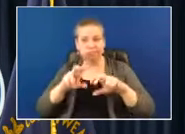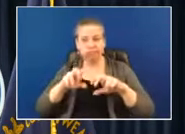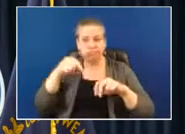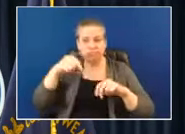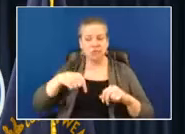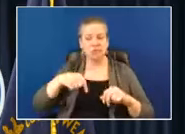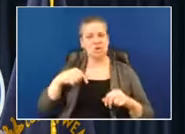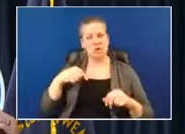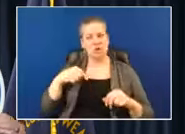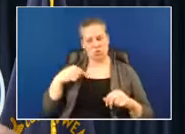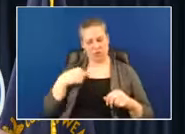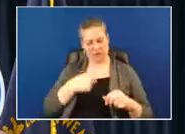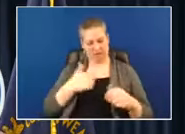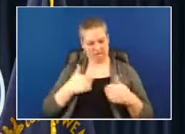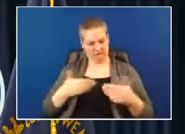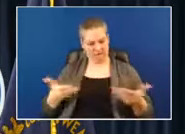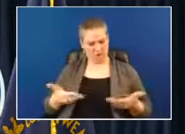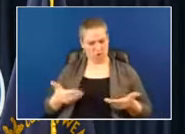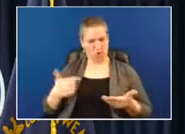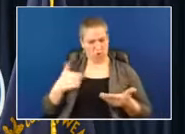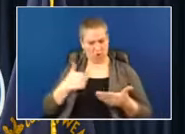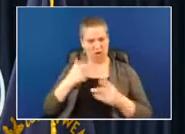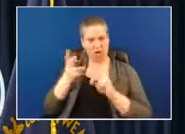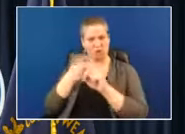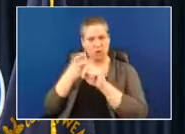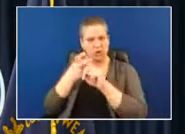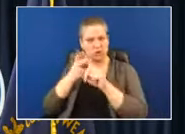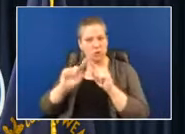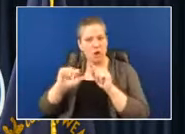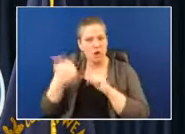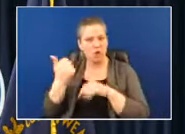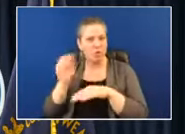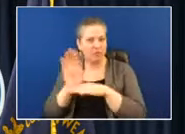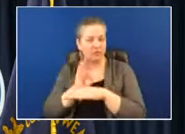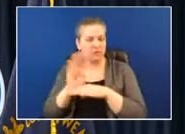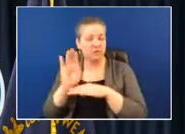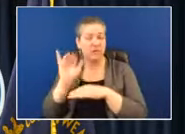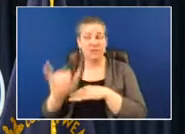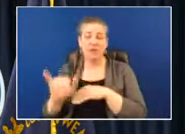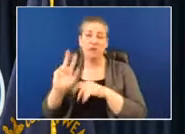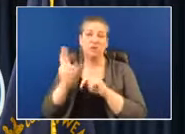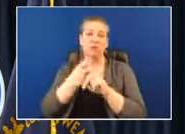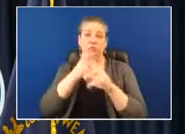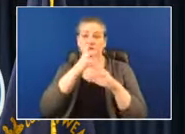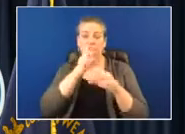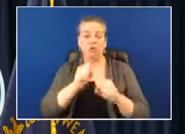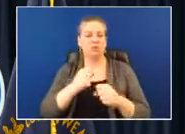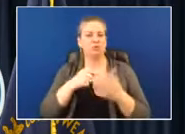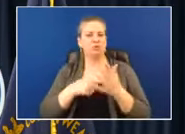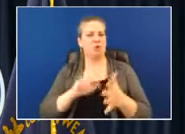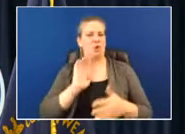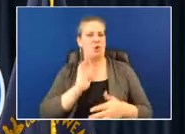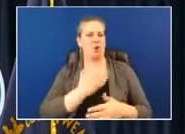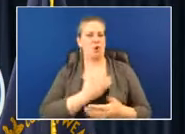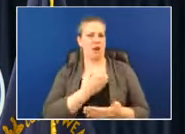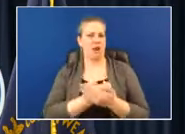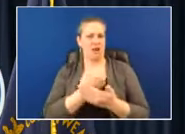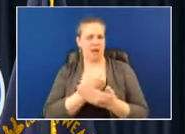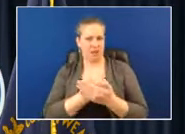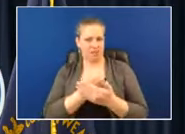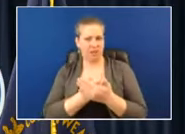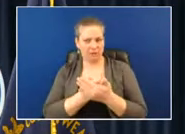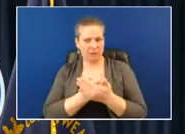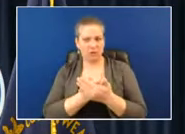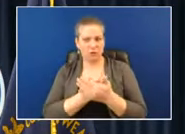other businesses, but its growth continuing shows just how much our economic presence and growth is pushing even